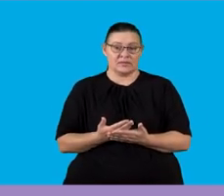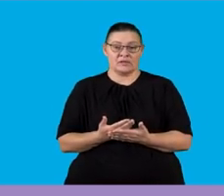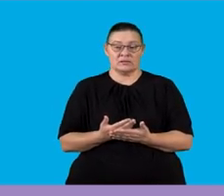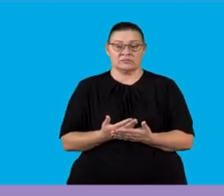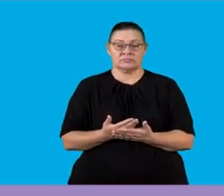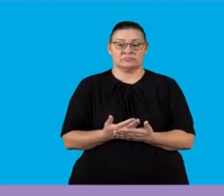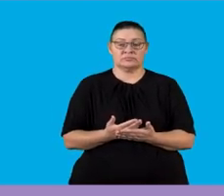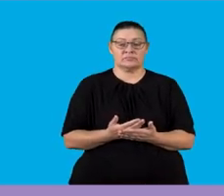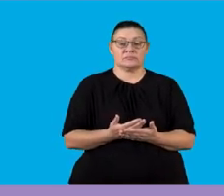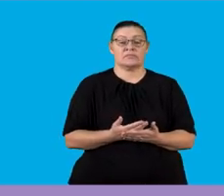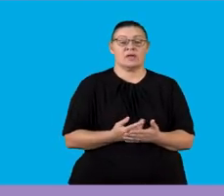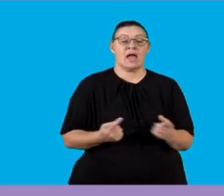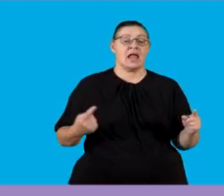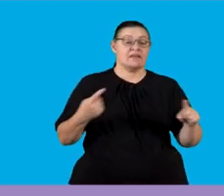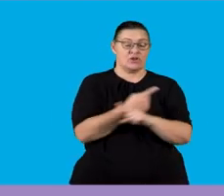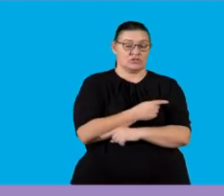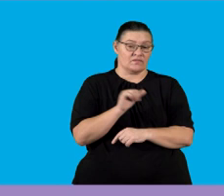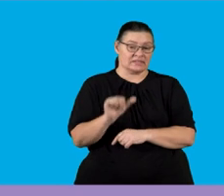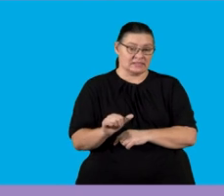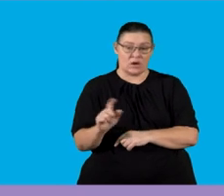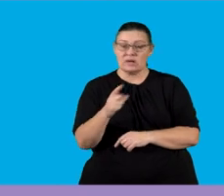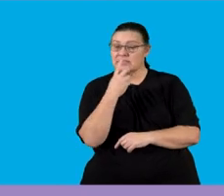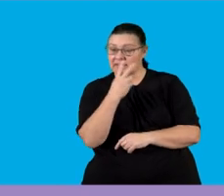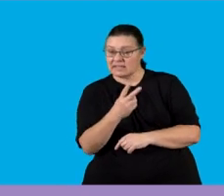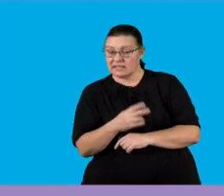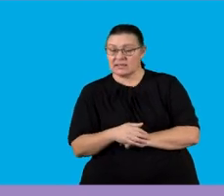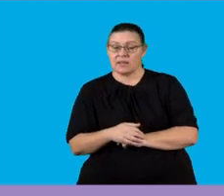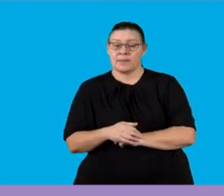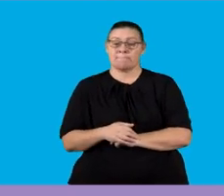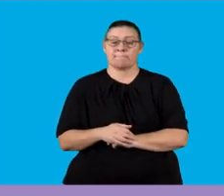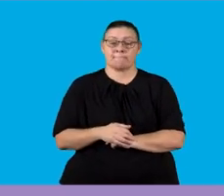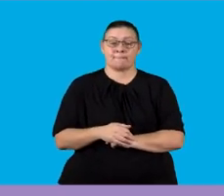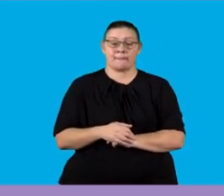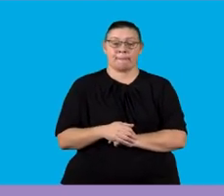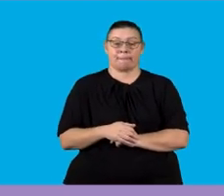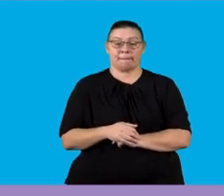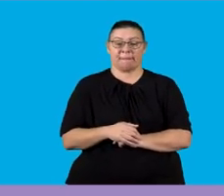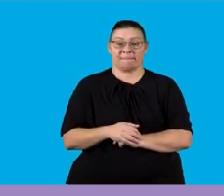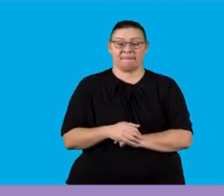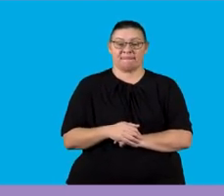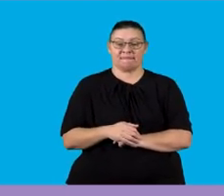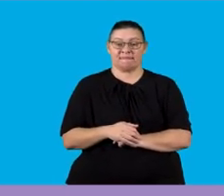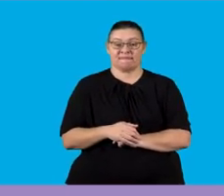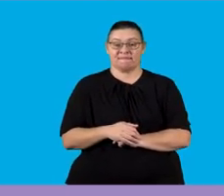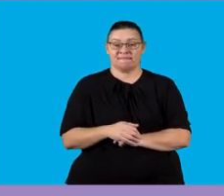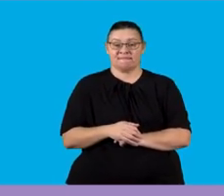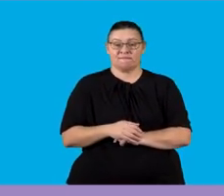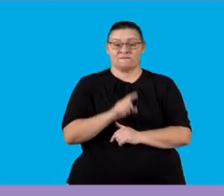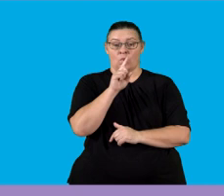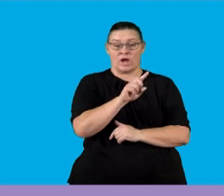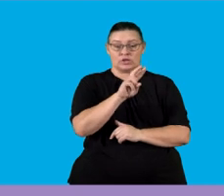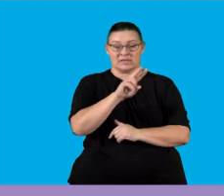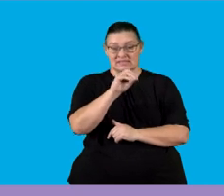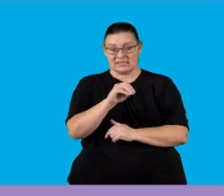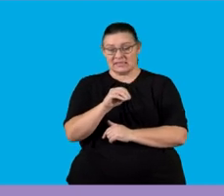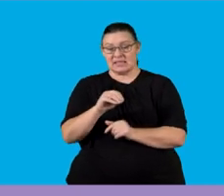not confused. So we are now going to be left with n on the right hand side, and on the left hand side we are going